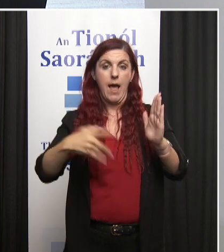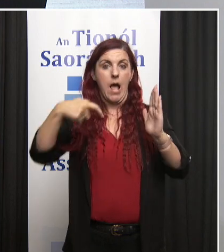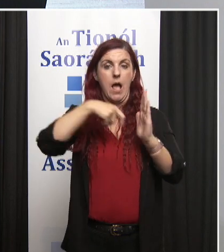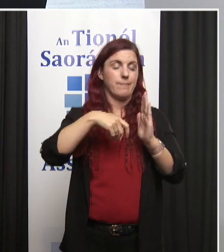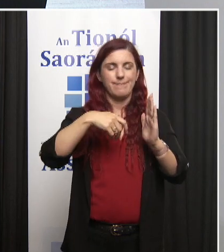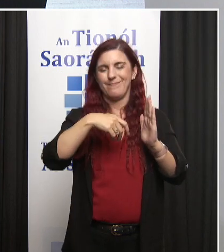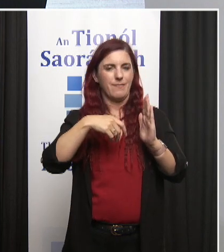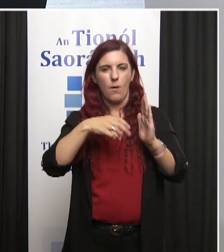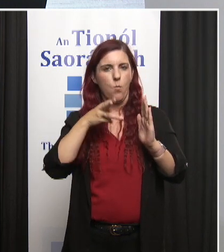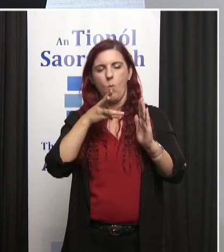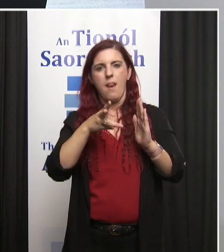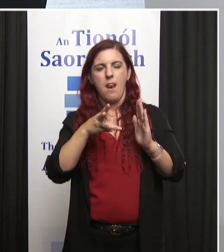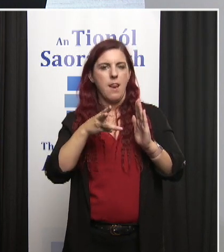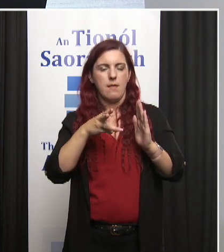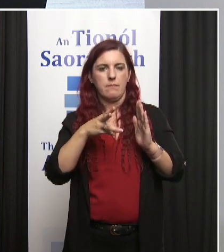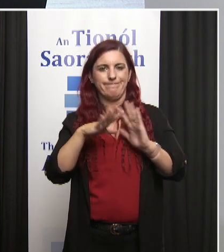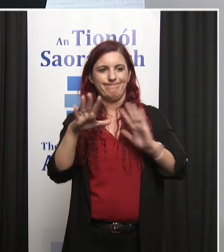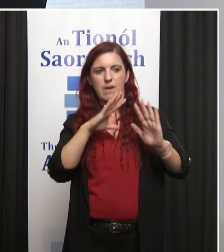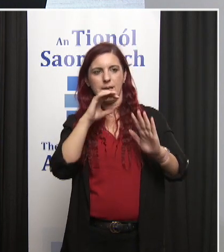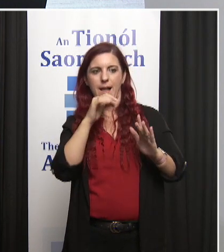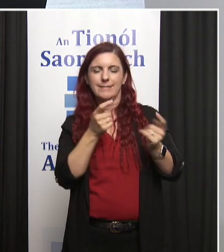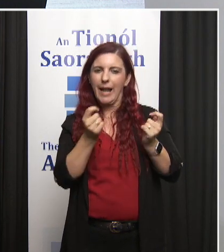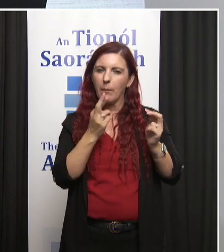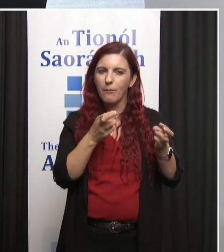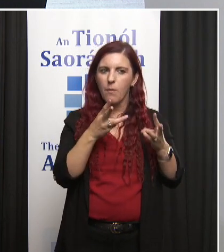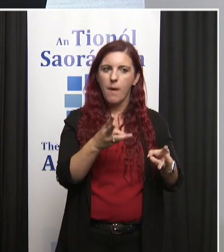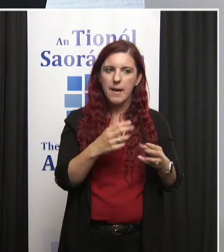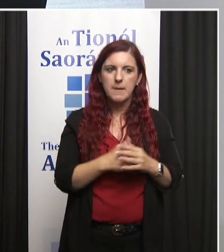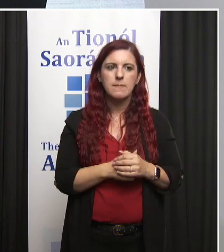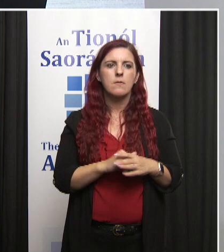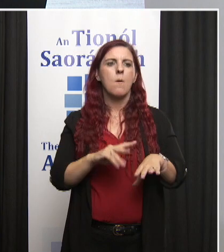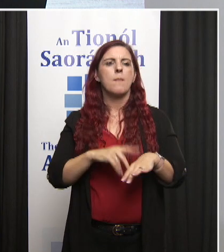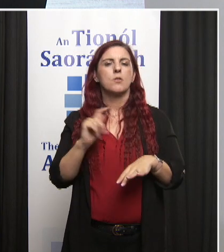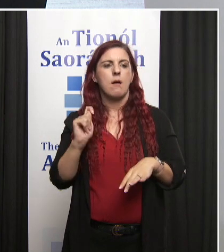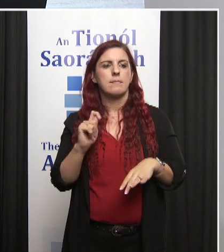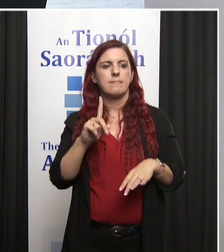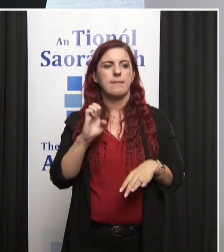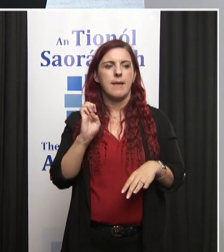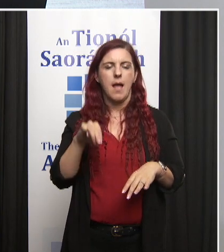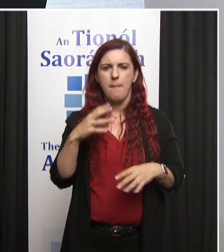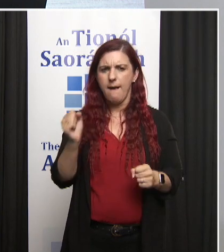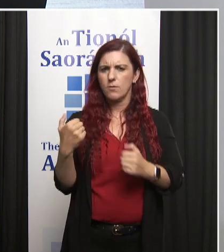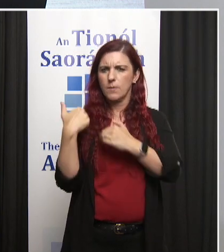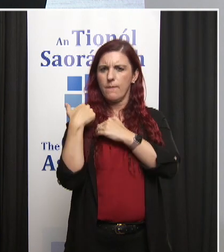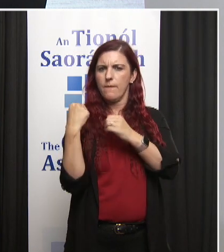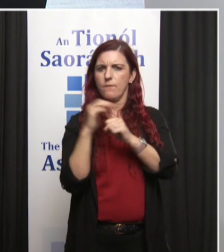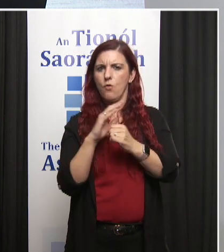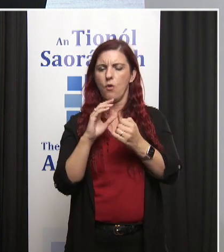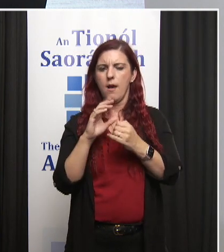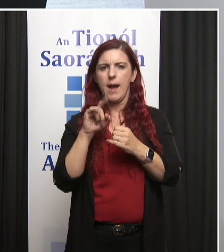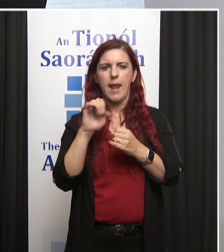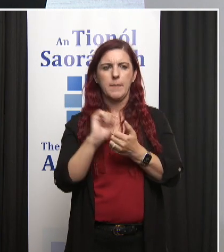dealt with initially anyway. Now, the majority at the table opposed the DEM having responsibility for climate change and